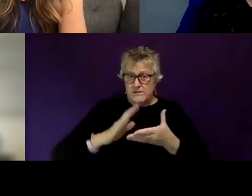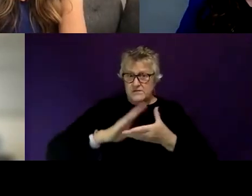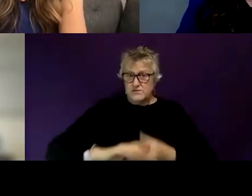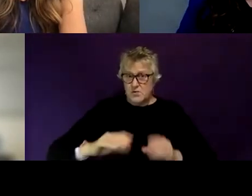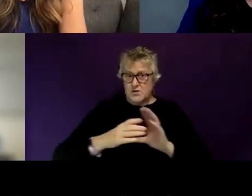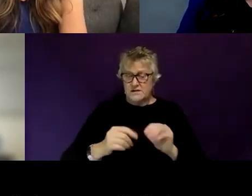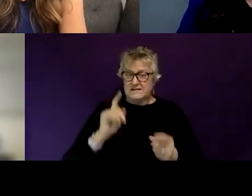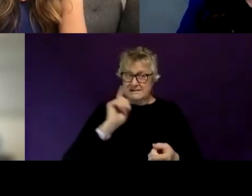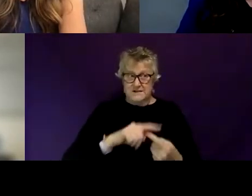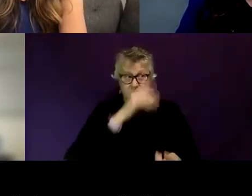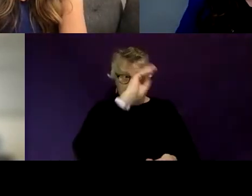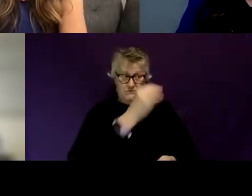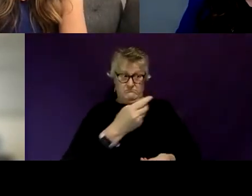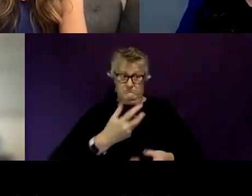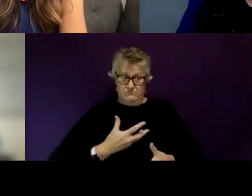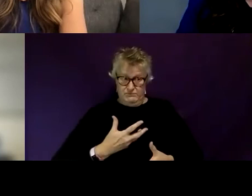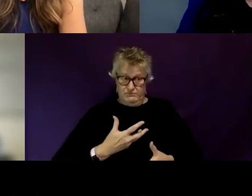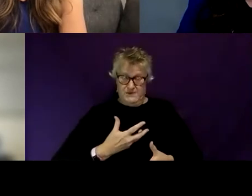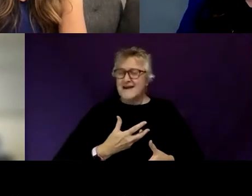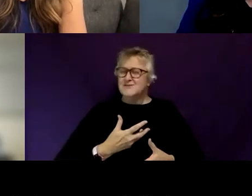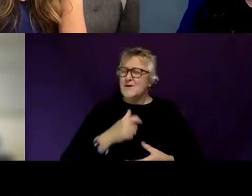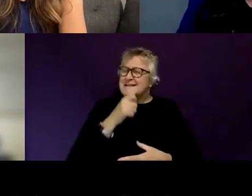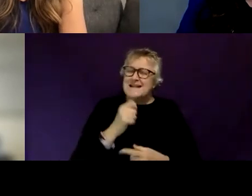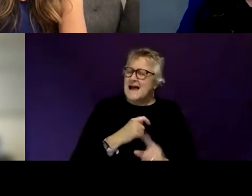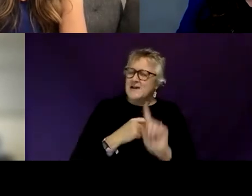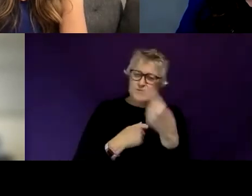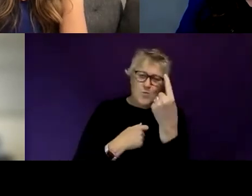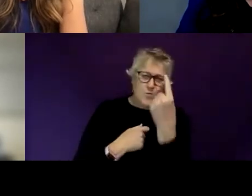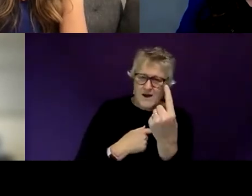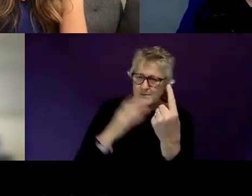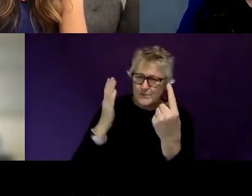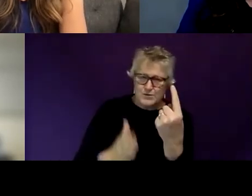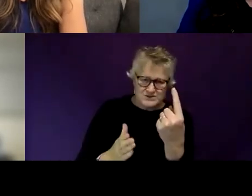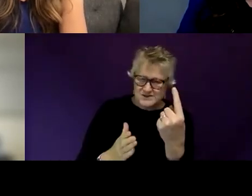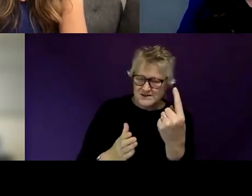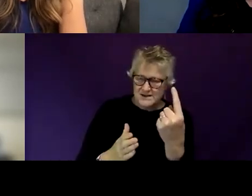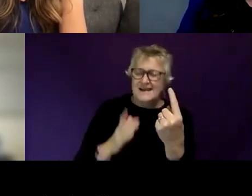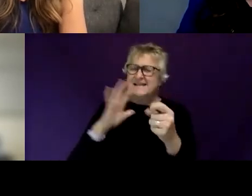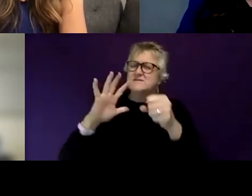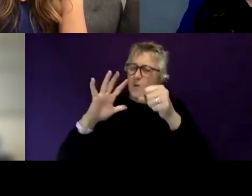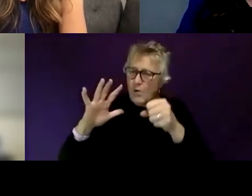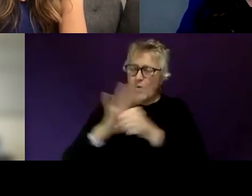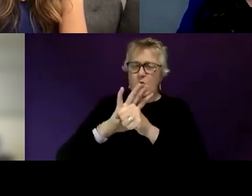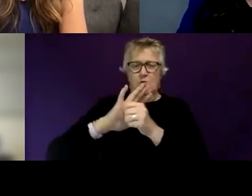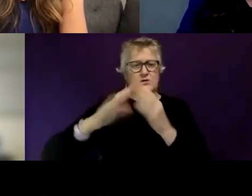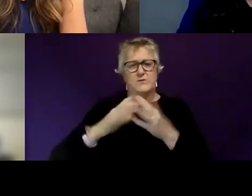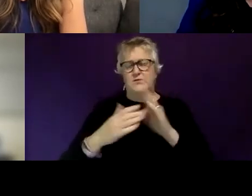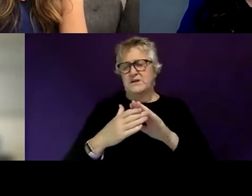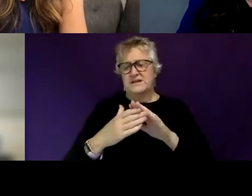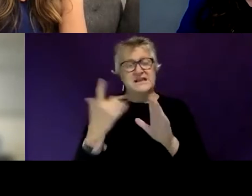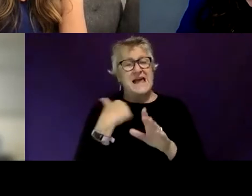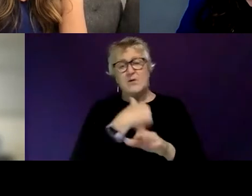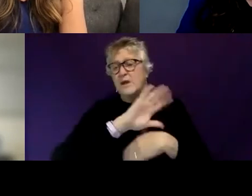came before. So it's not just one person, it's our whole community that we need to keep sharing the